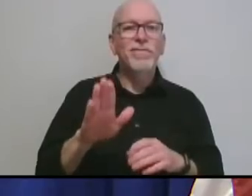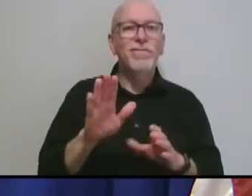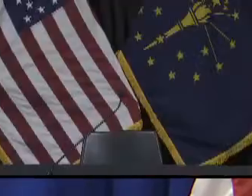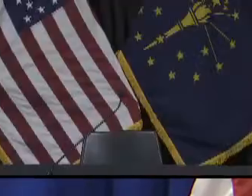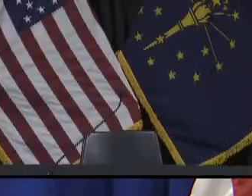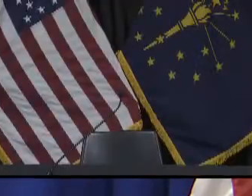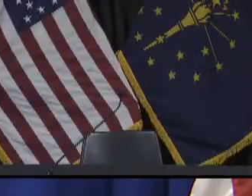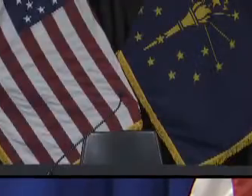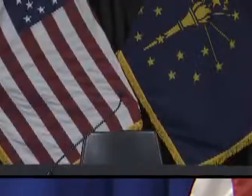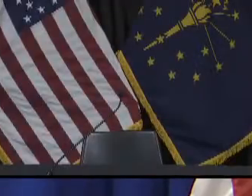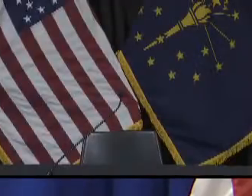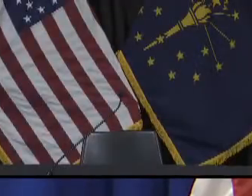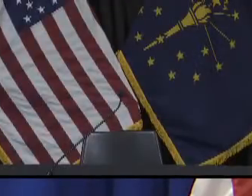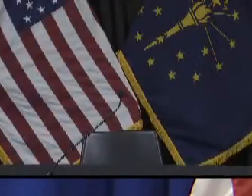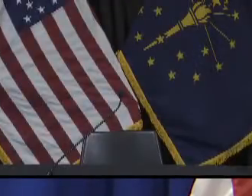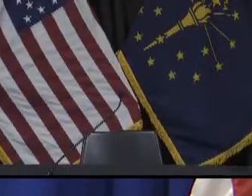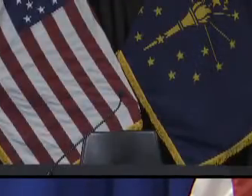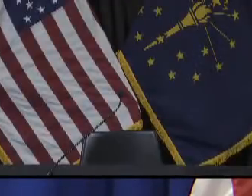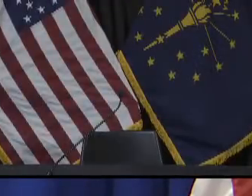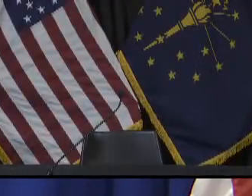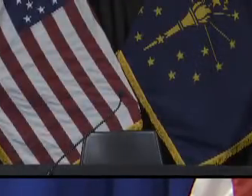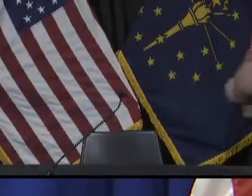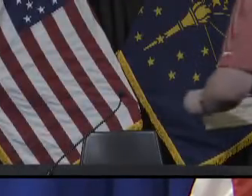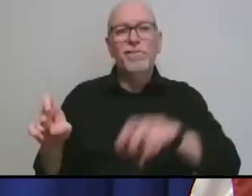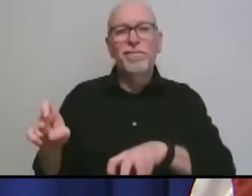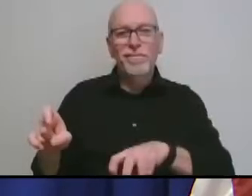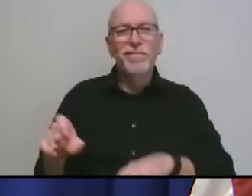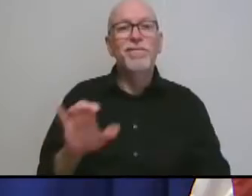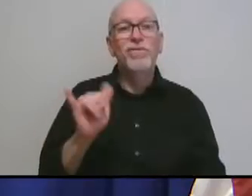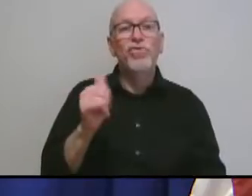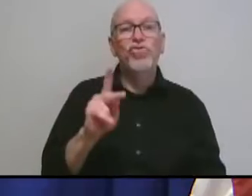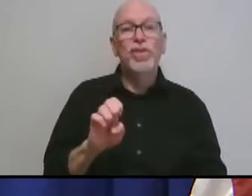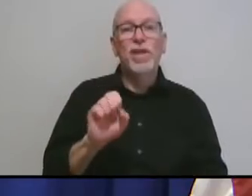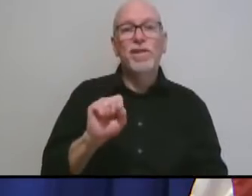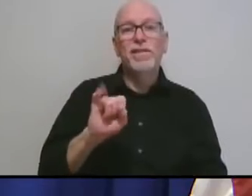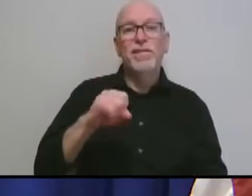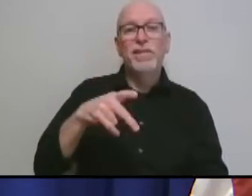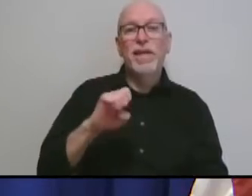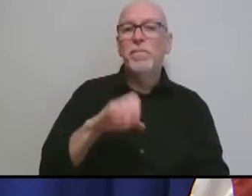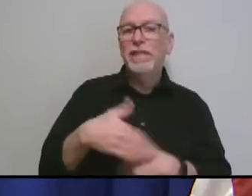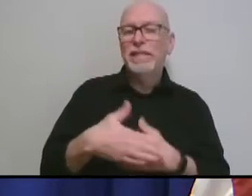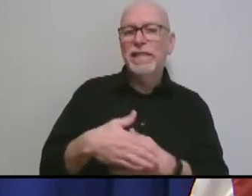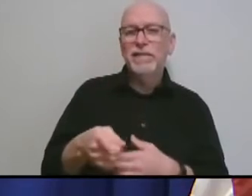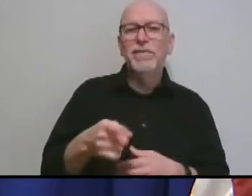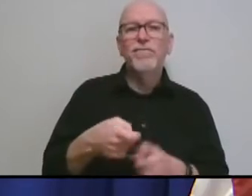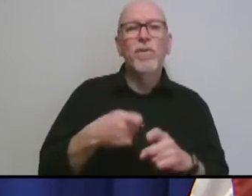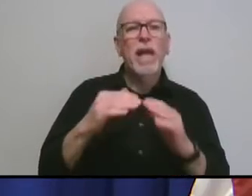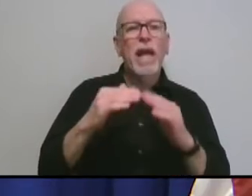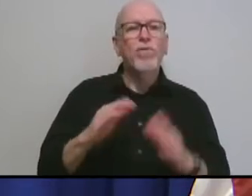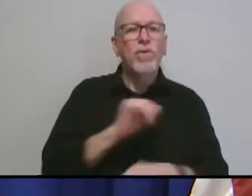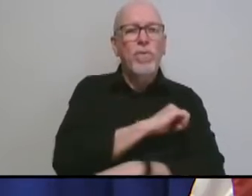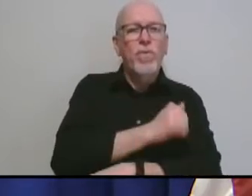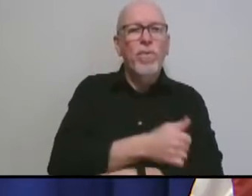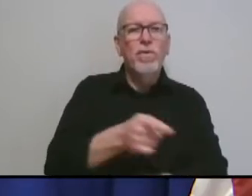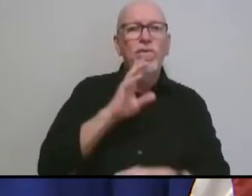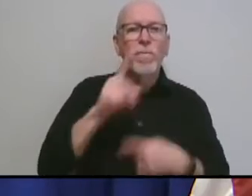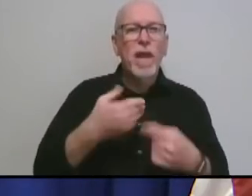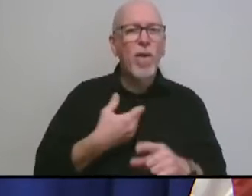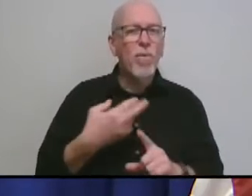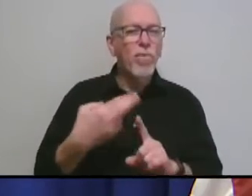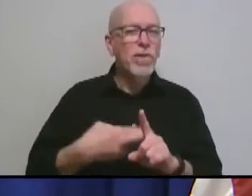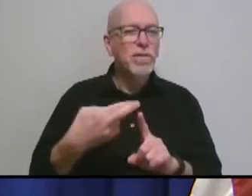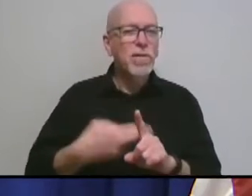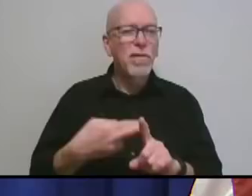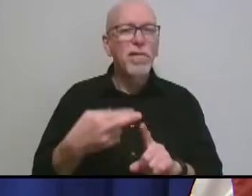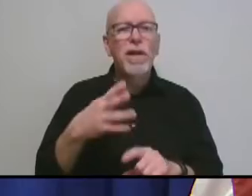Jake switch spots. So Jake Sipe will be up next. He's with our Housing Authority to talk about our rental